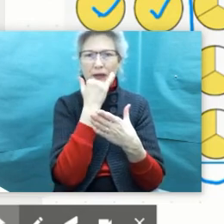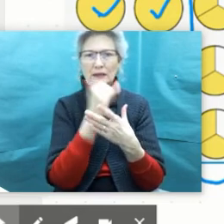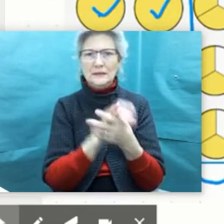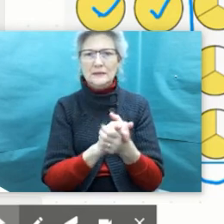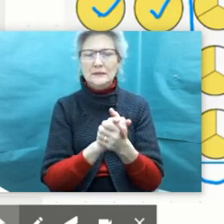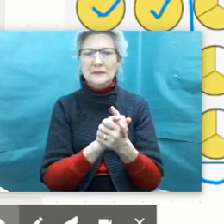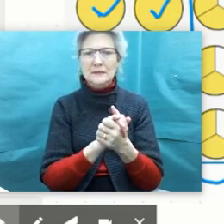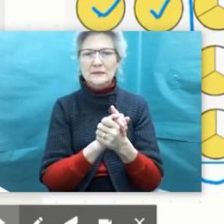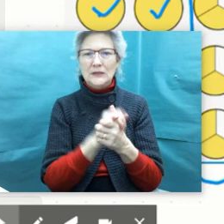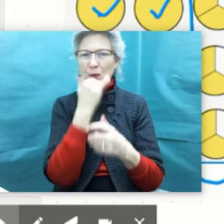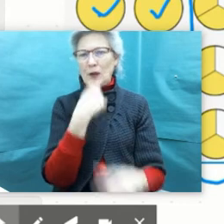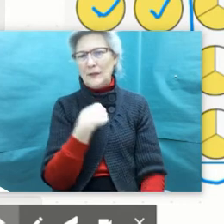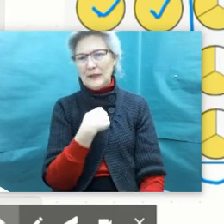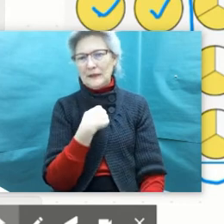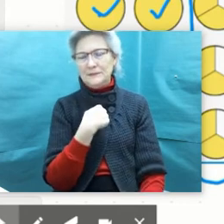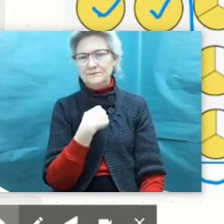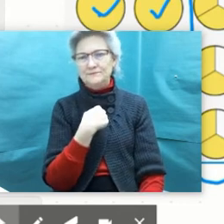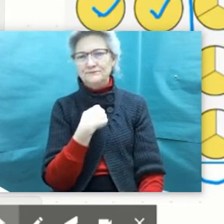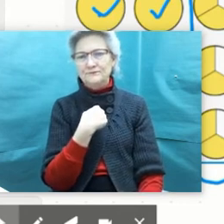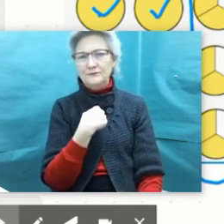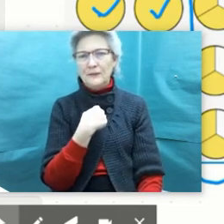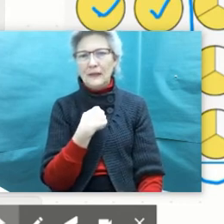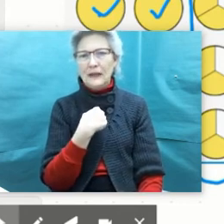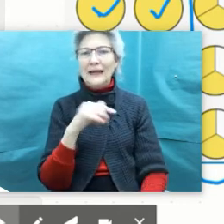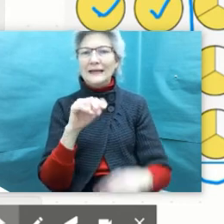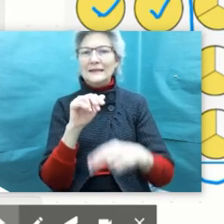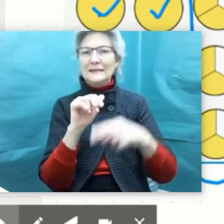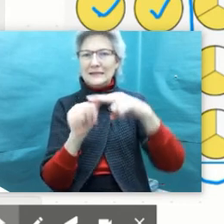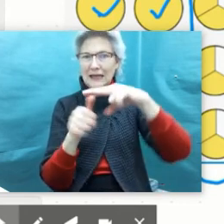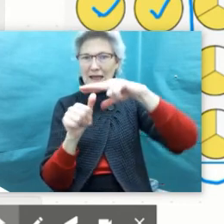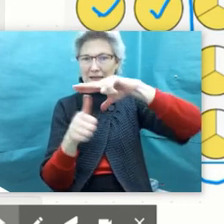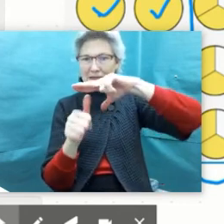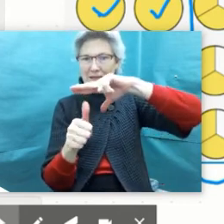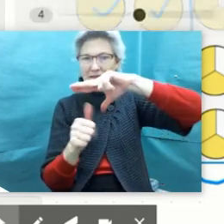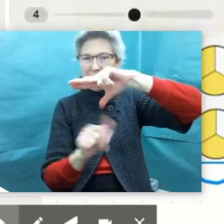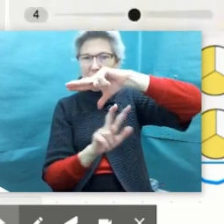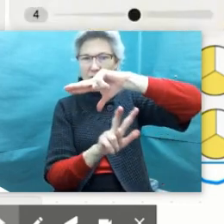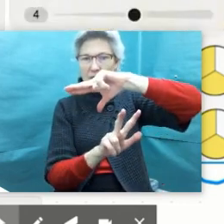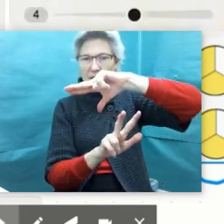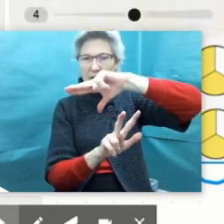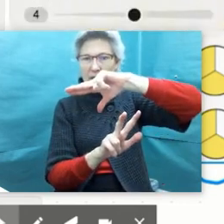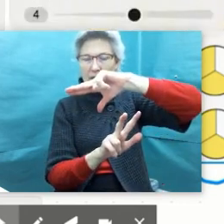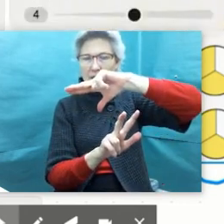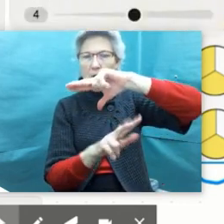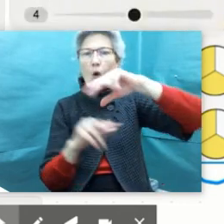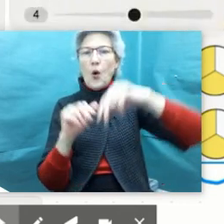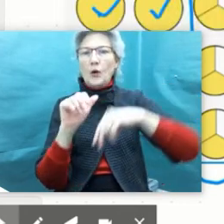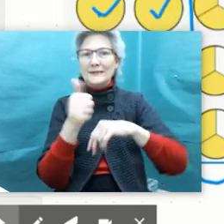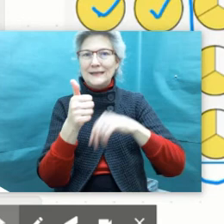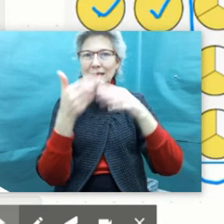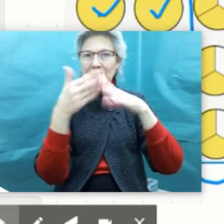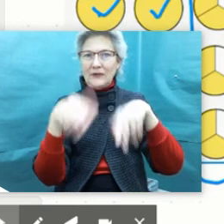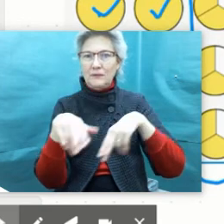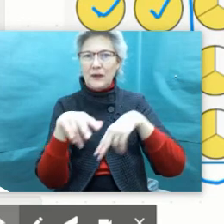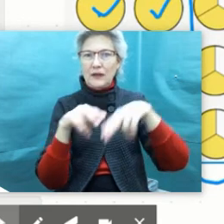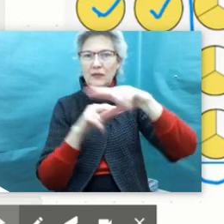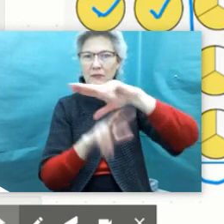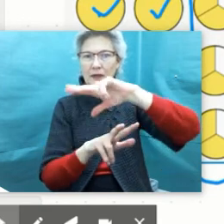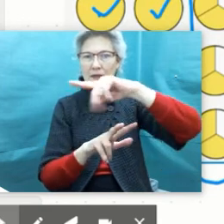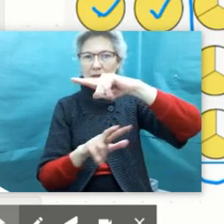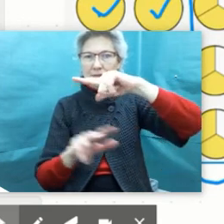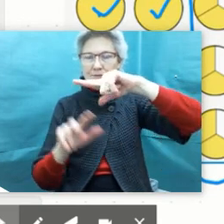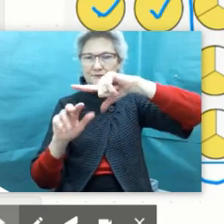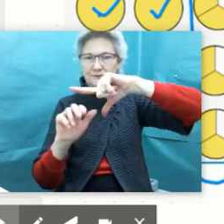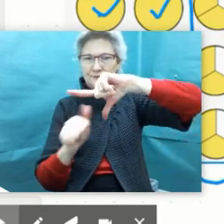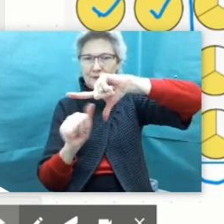erasing. Okay. I'm not sure why my eraser isn't working. Maybe if I do this. There we go. Okay. Sorry about that.